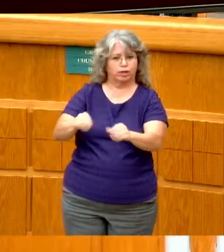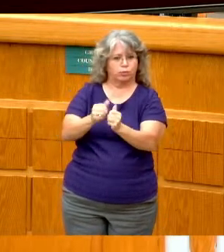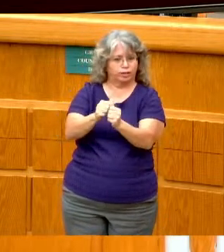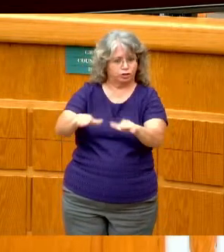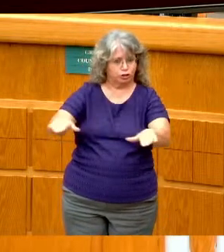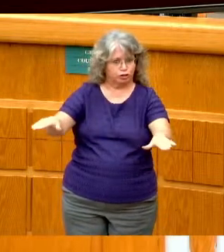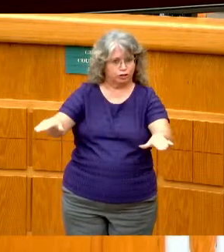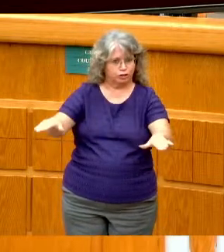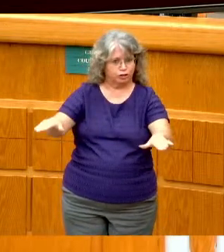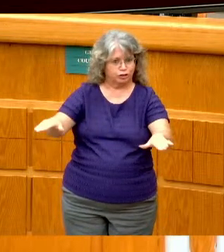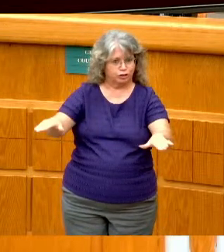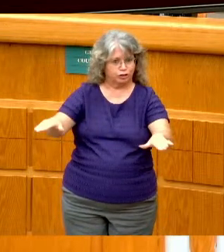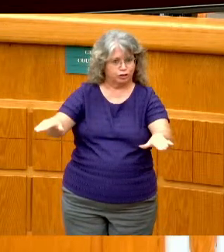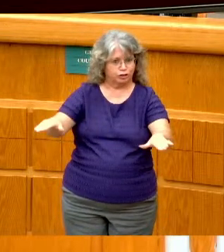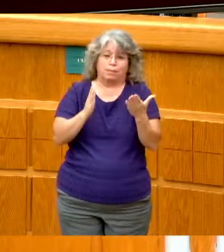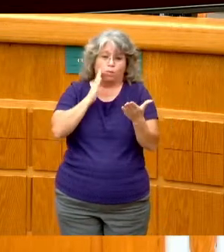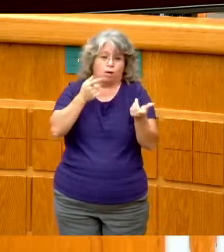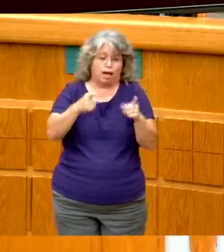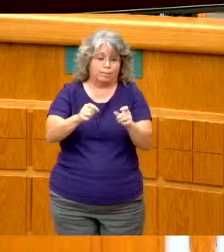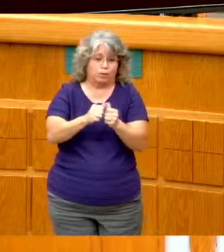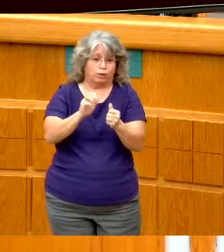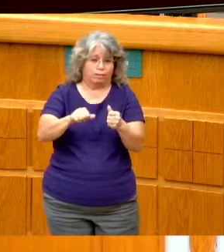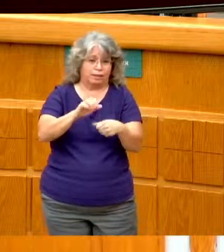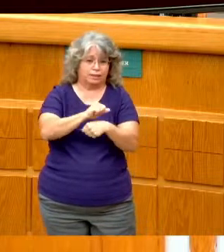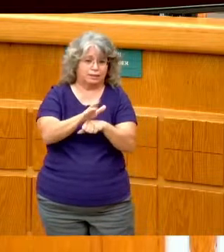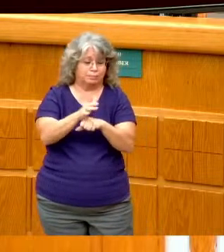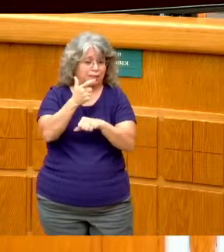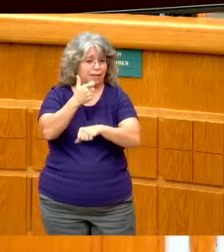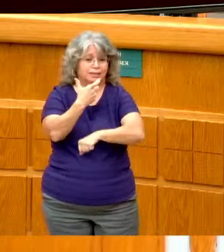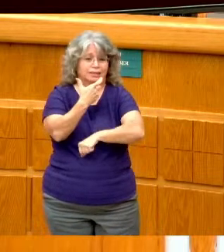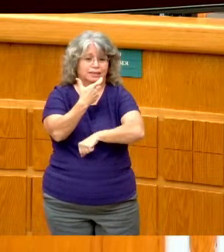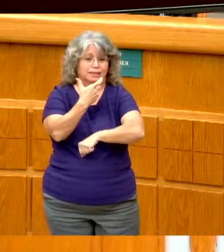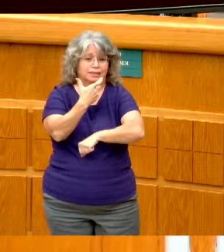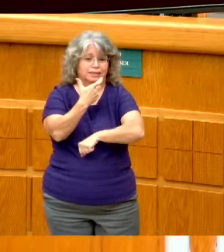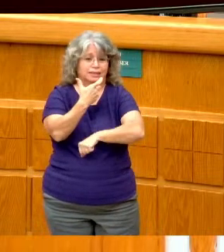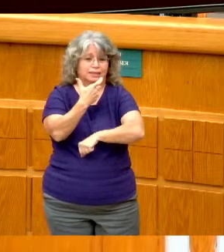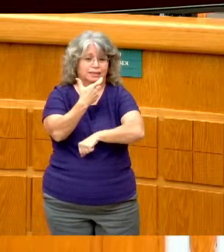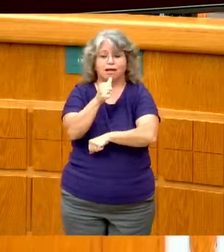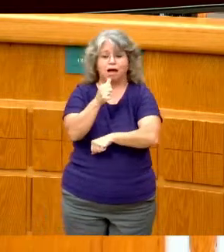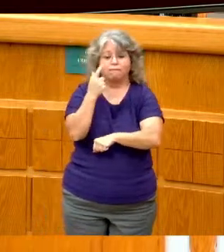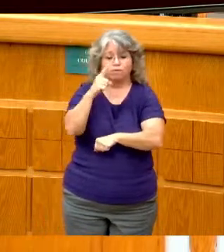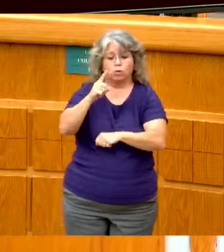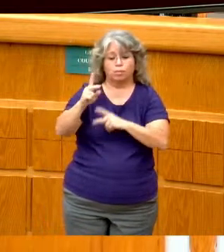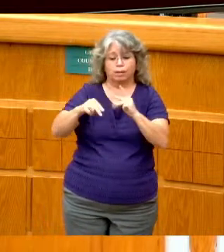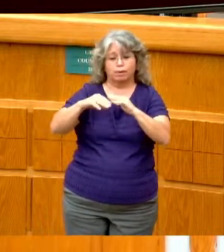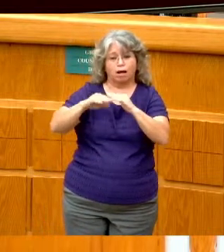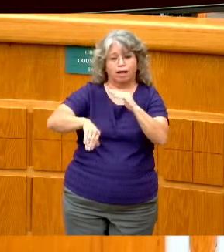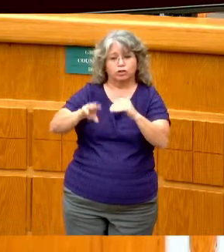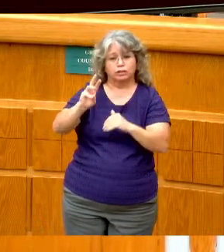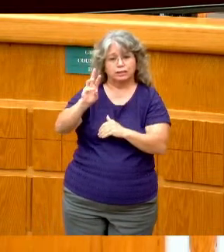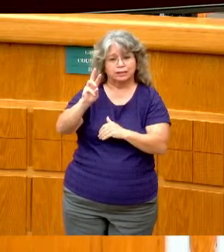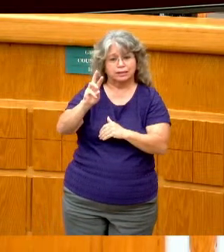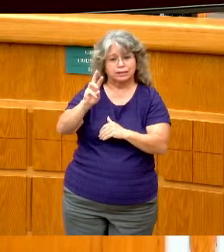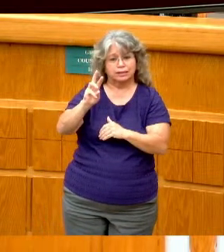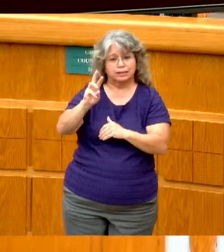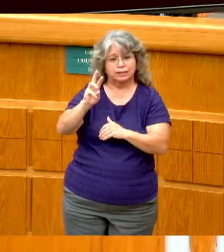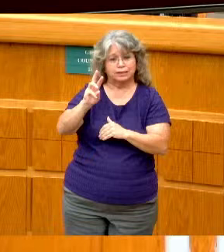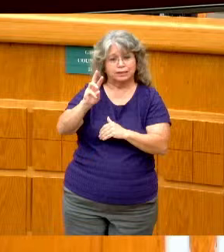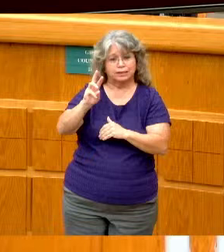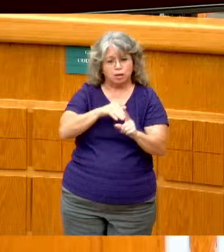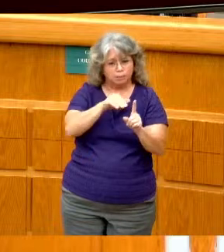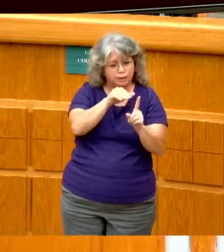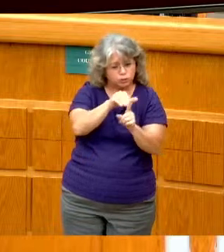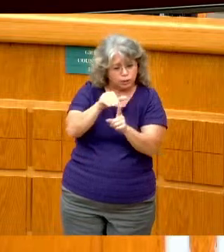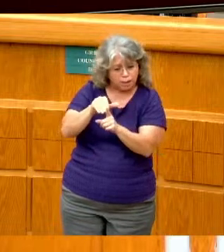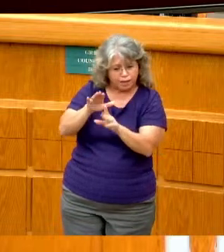to protect those younger than 16 years of age from COVID. Please remind your children to wear their